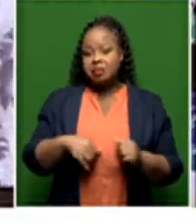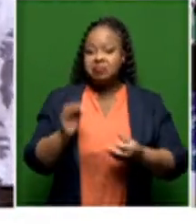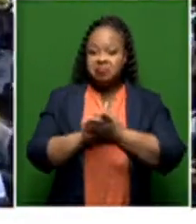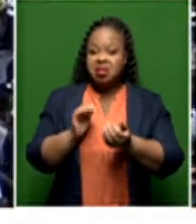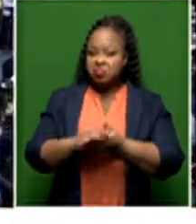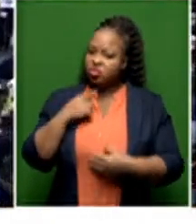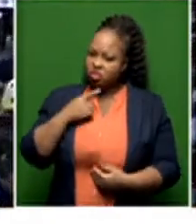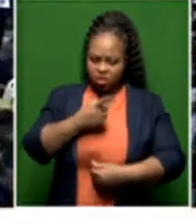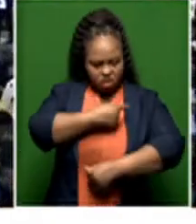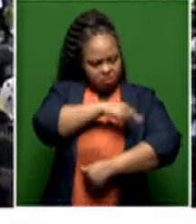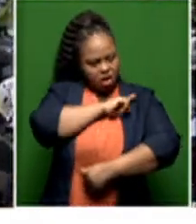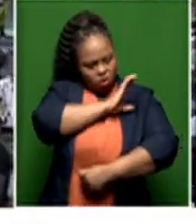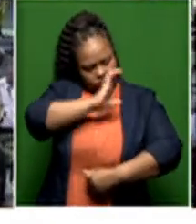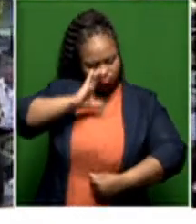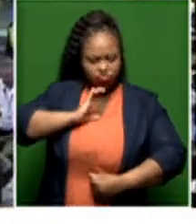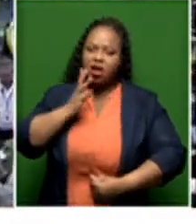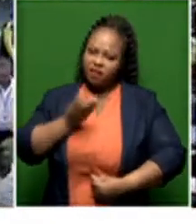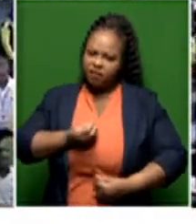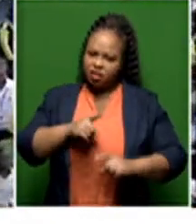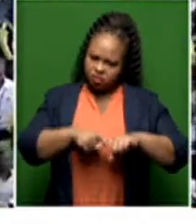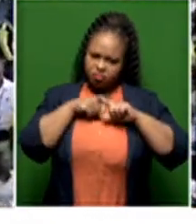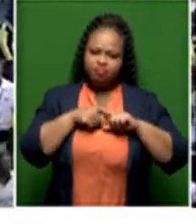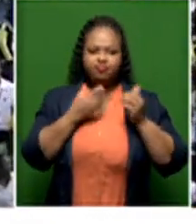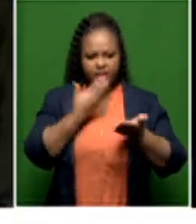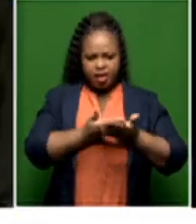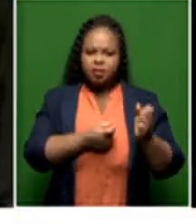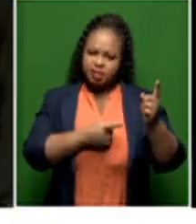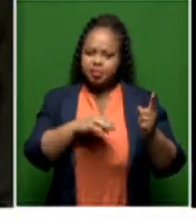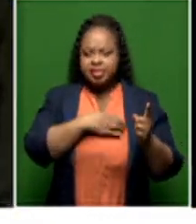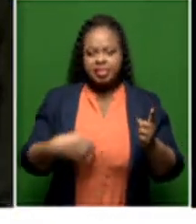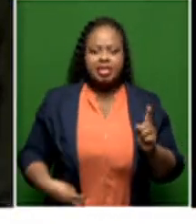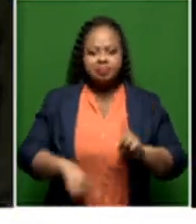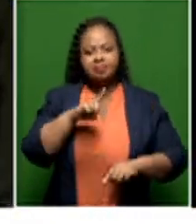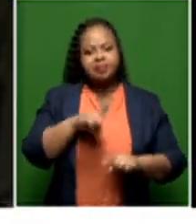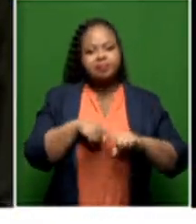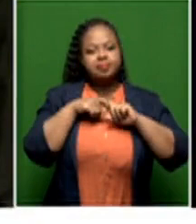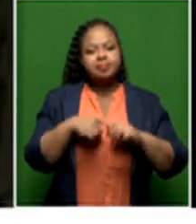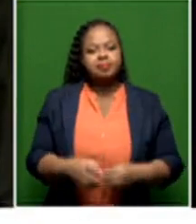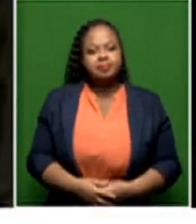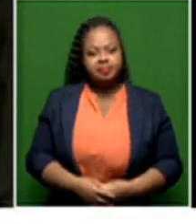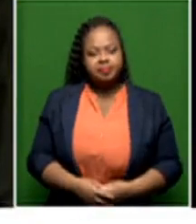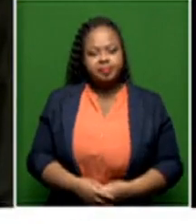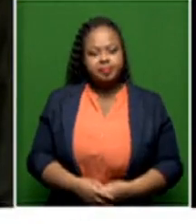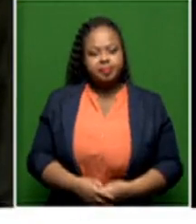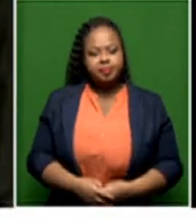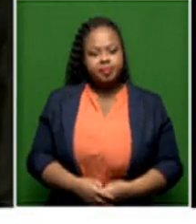says that he's used powers vested in him to subsequently suspend the president.